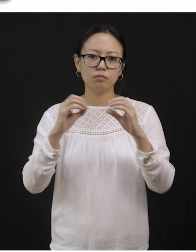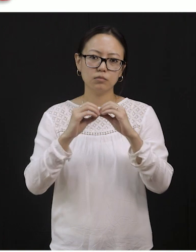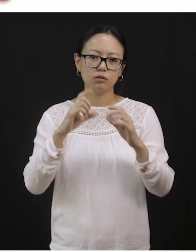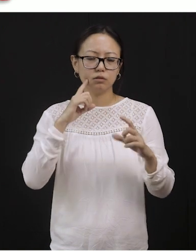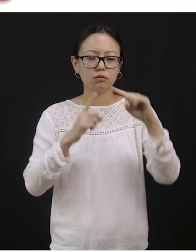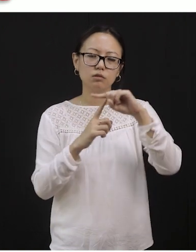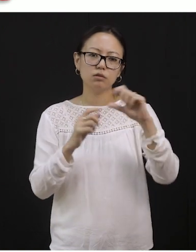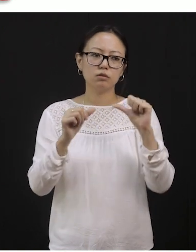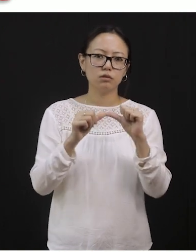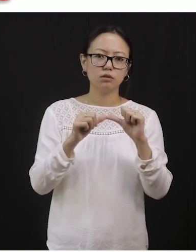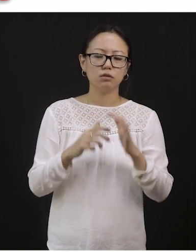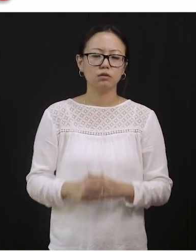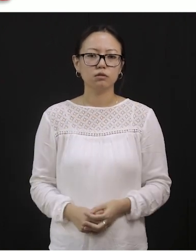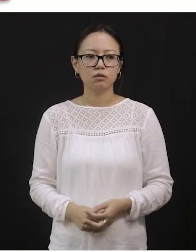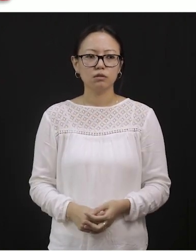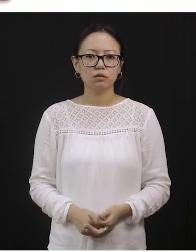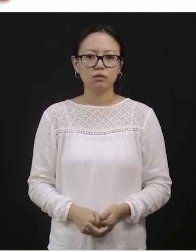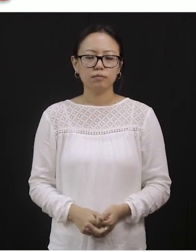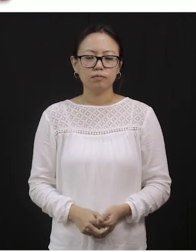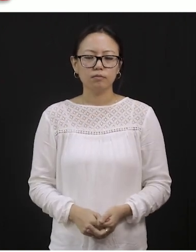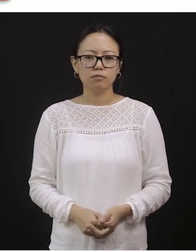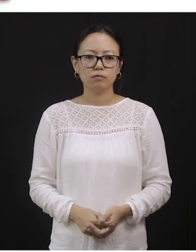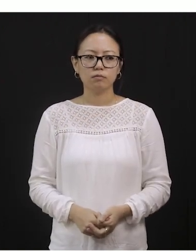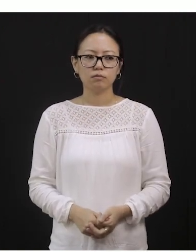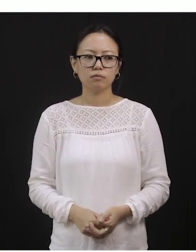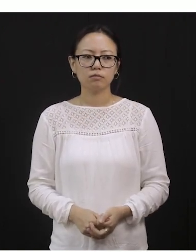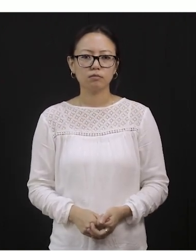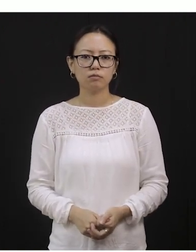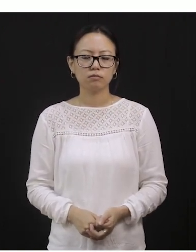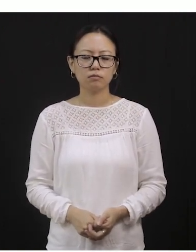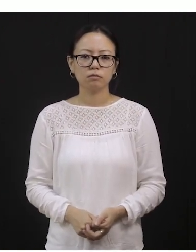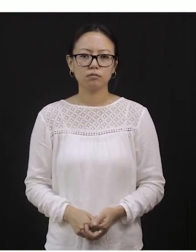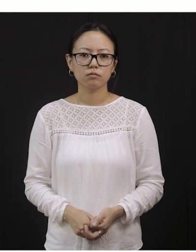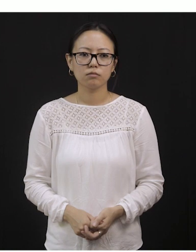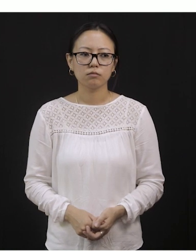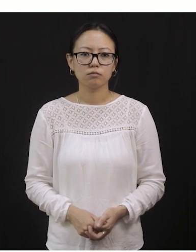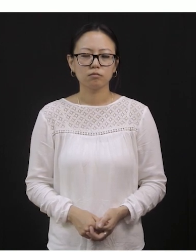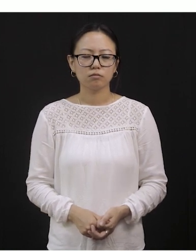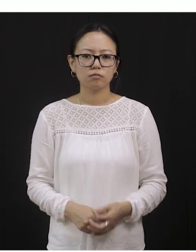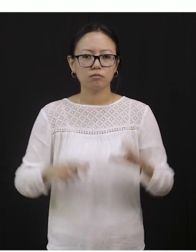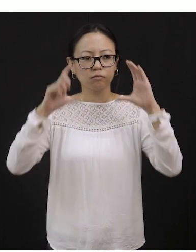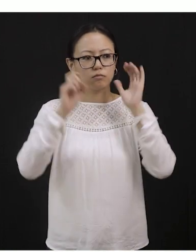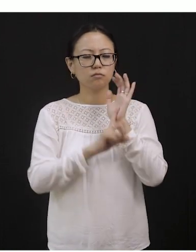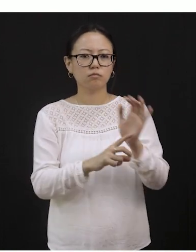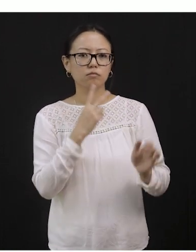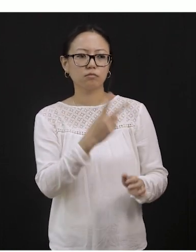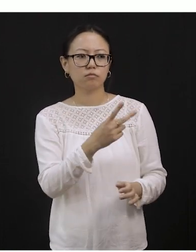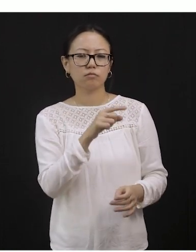the Doraemon cartoon show. All right, okay. Another cartoon